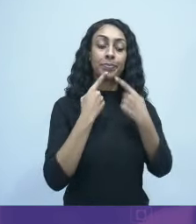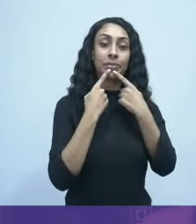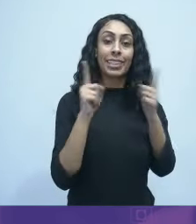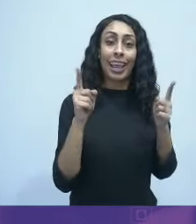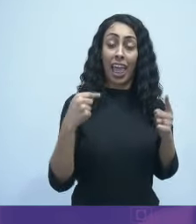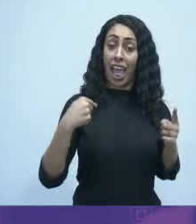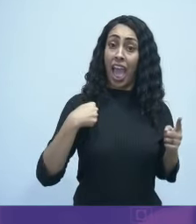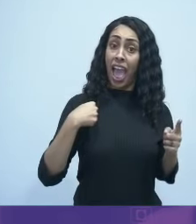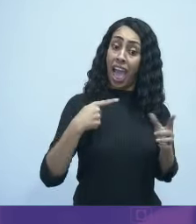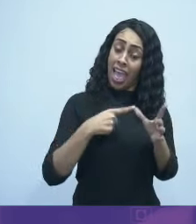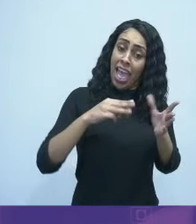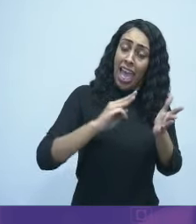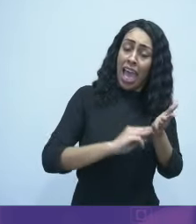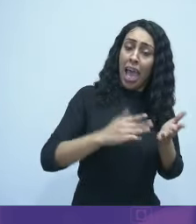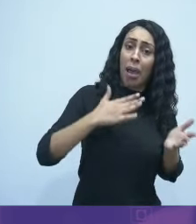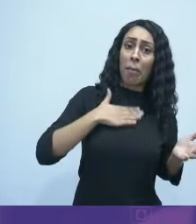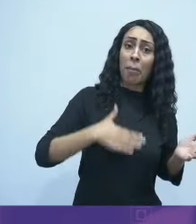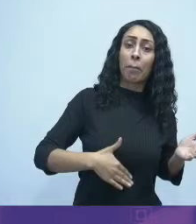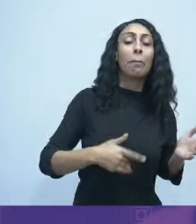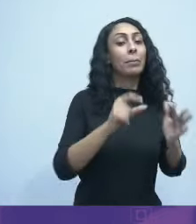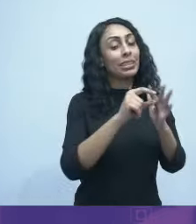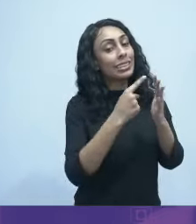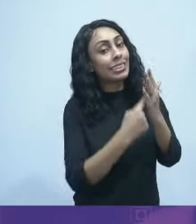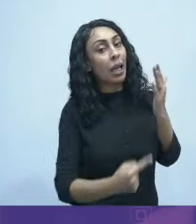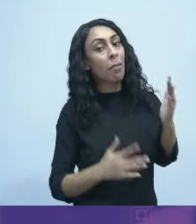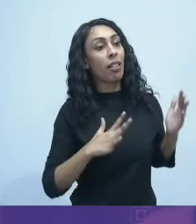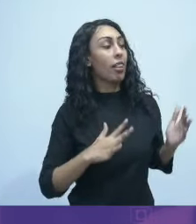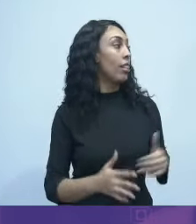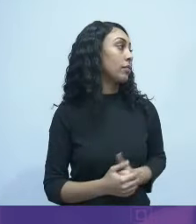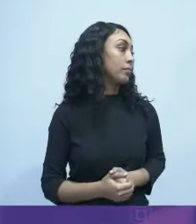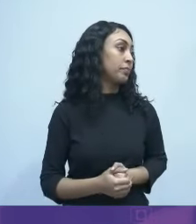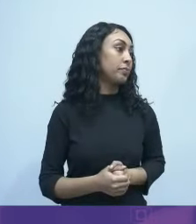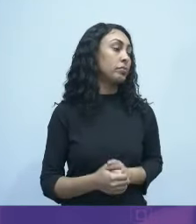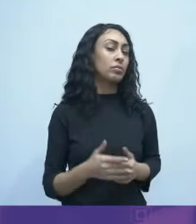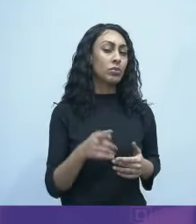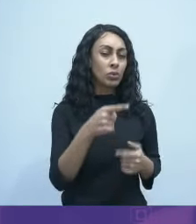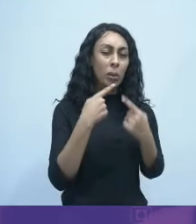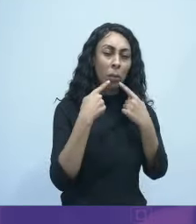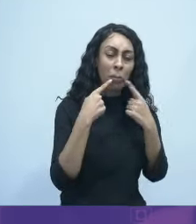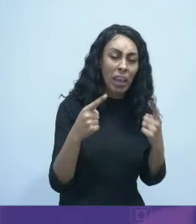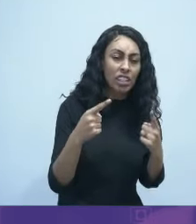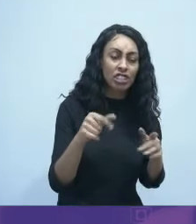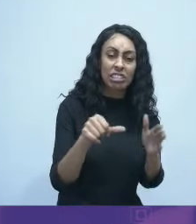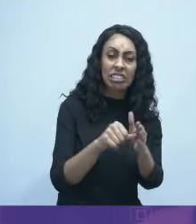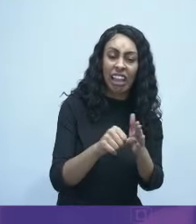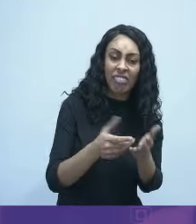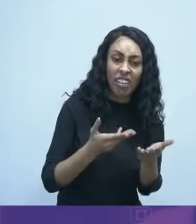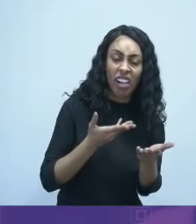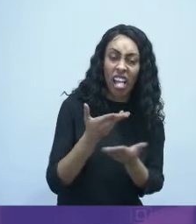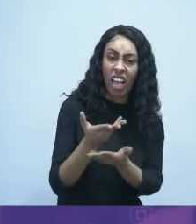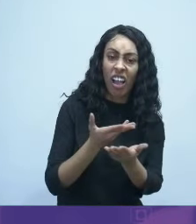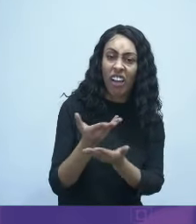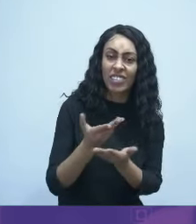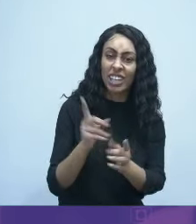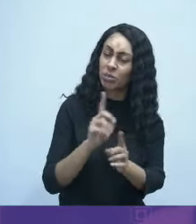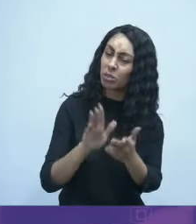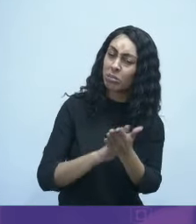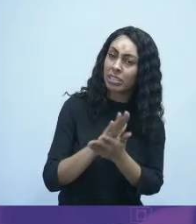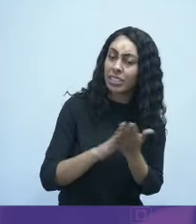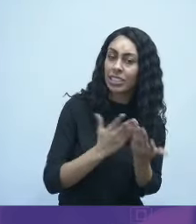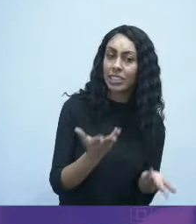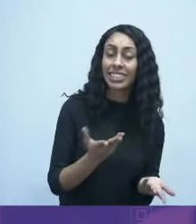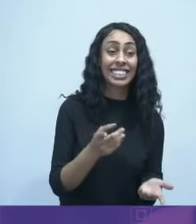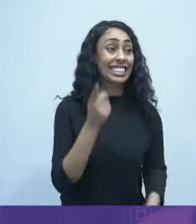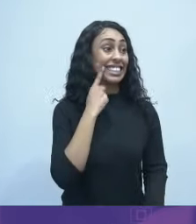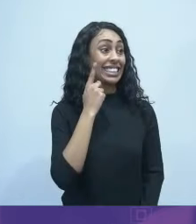they identify themselves as disabled where before they might not have done that. You mentioned difficult conversations. Can you give an example, a flavour of what those conversations are? Well, it's very easy to